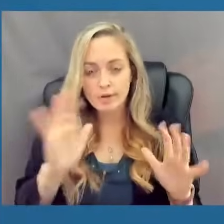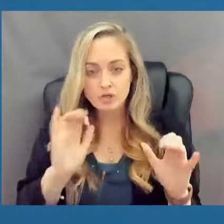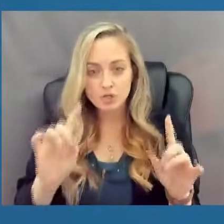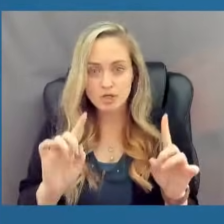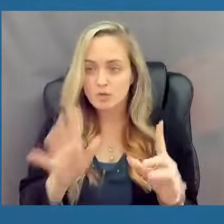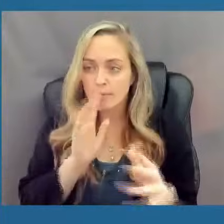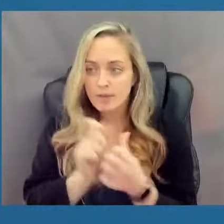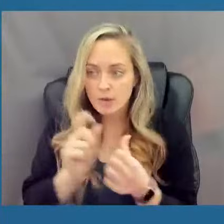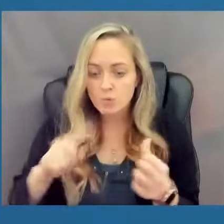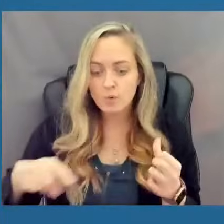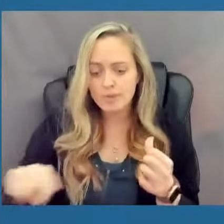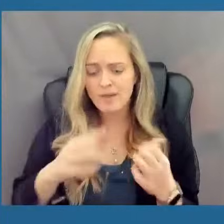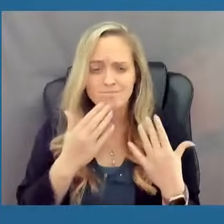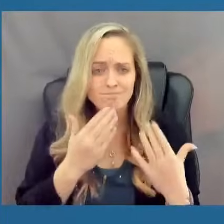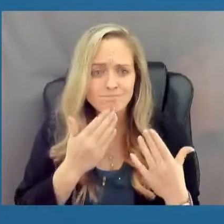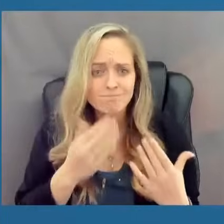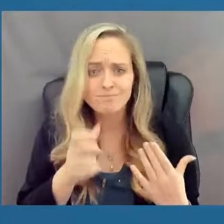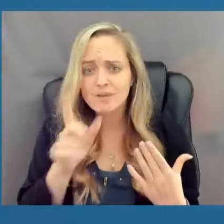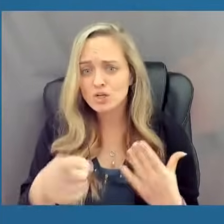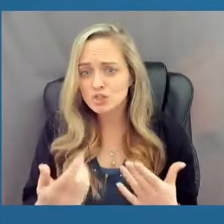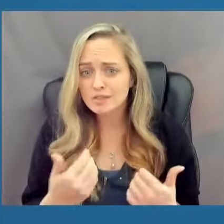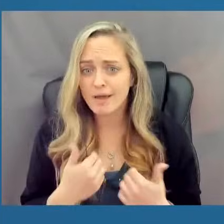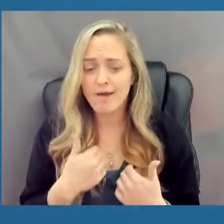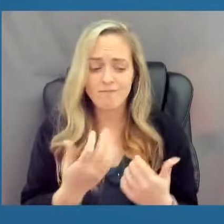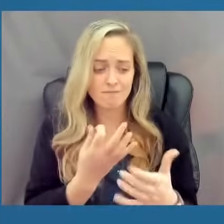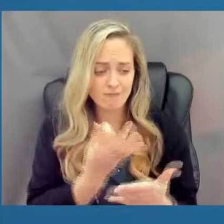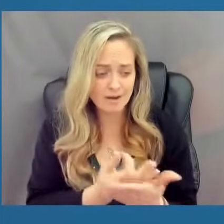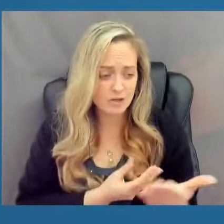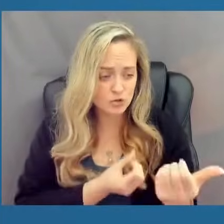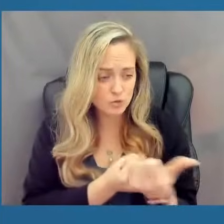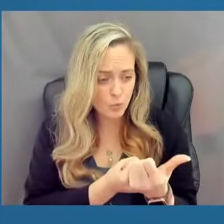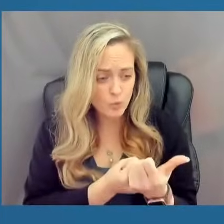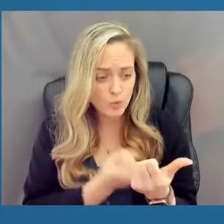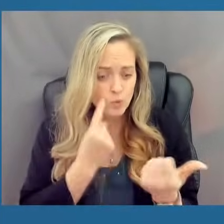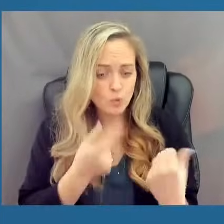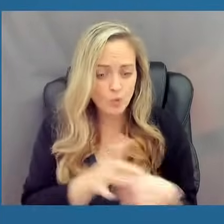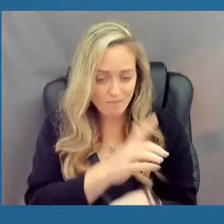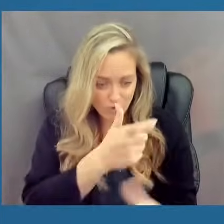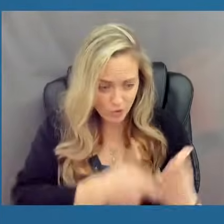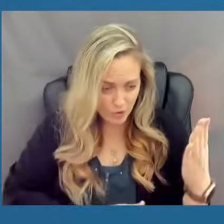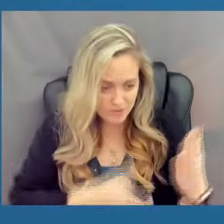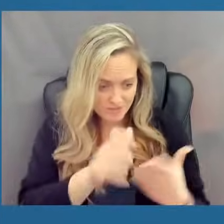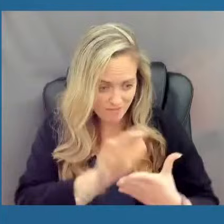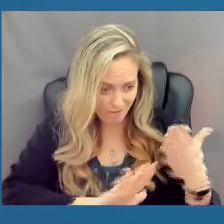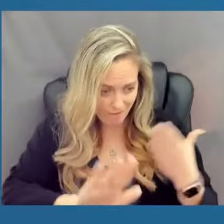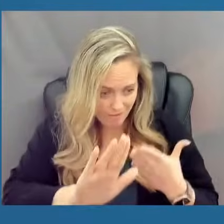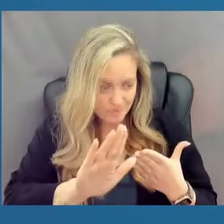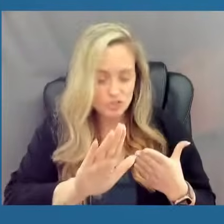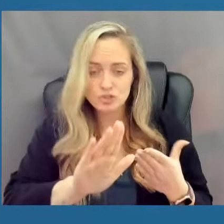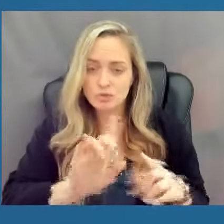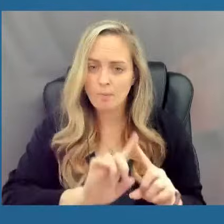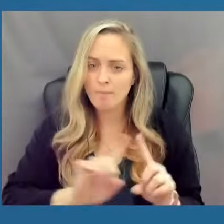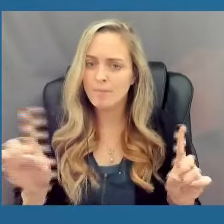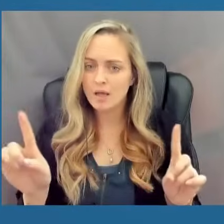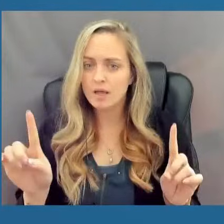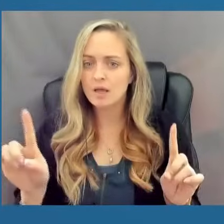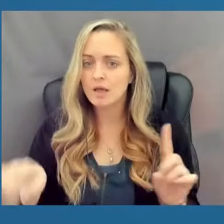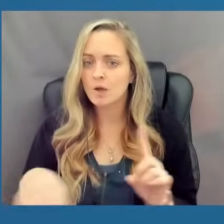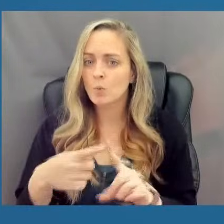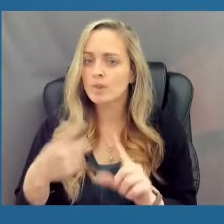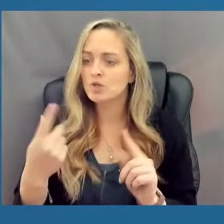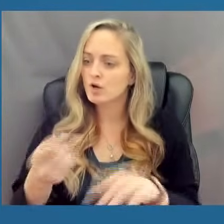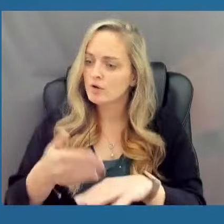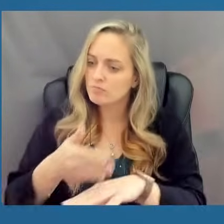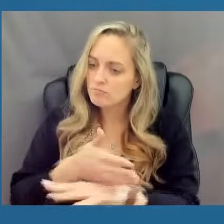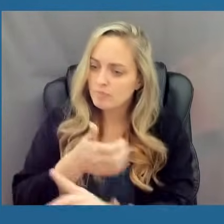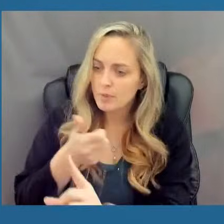just so grateful not just to have the financial support to cover the cost of tuition, but when they're trying to better themselves and